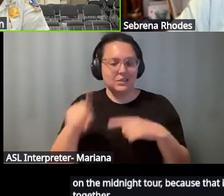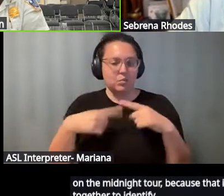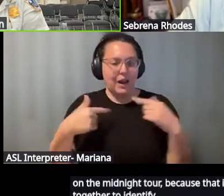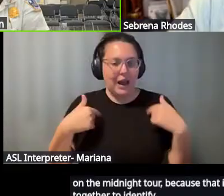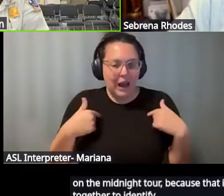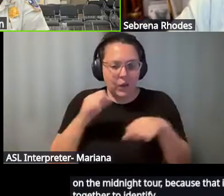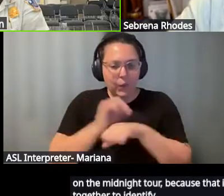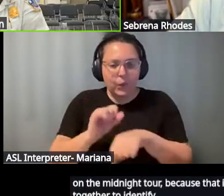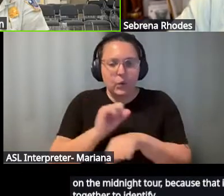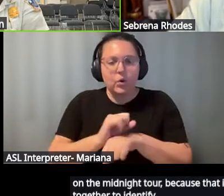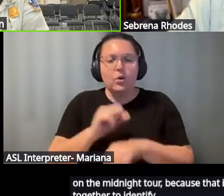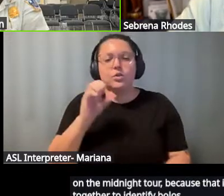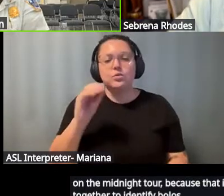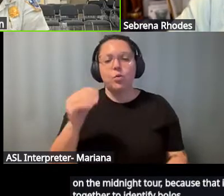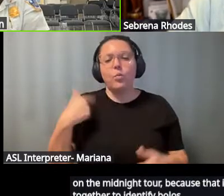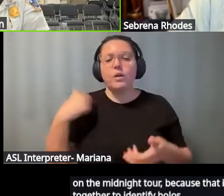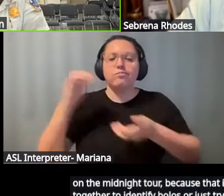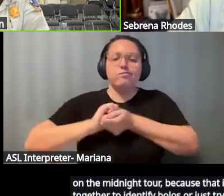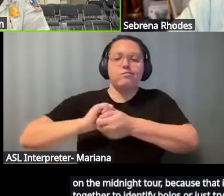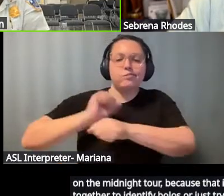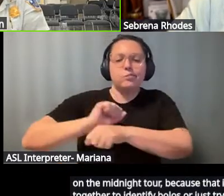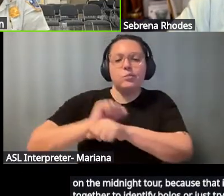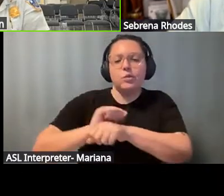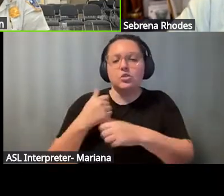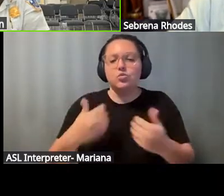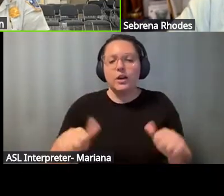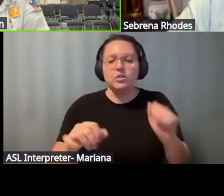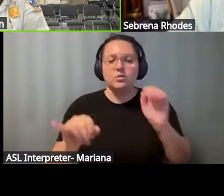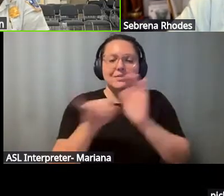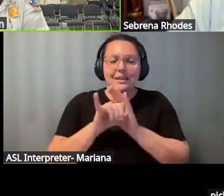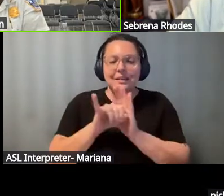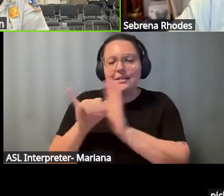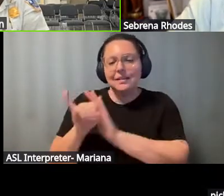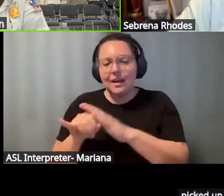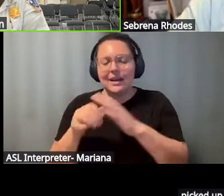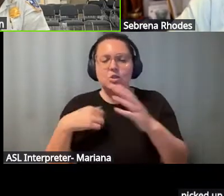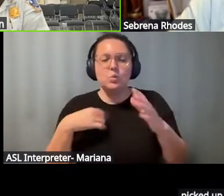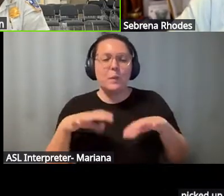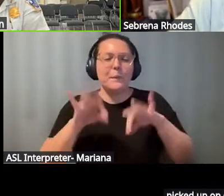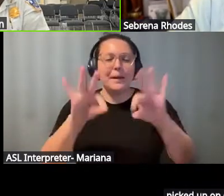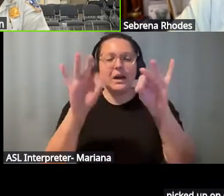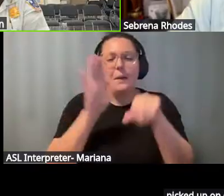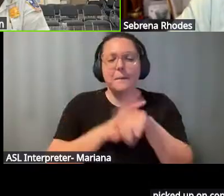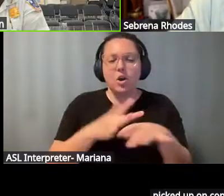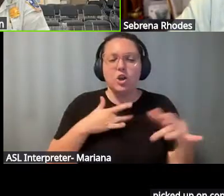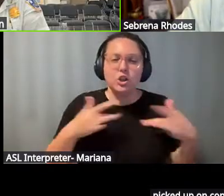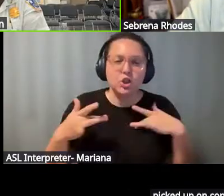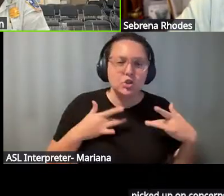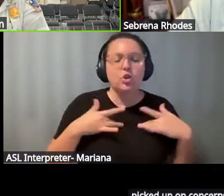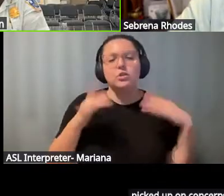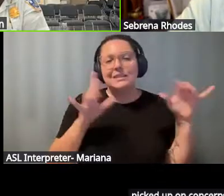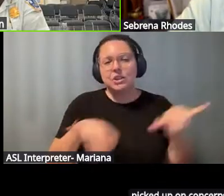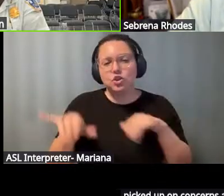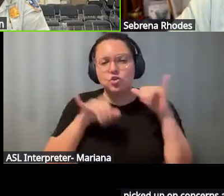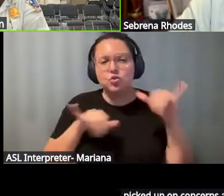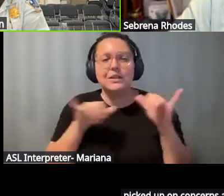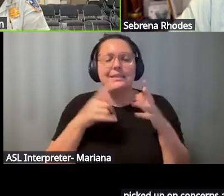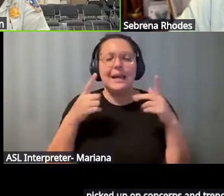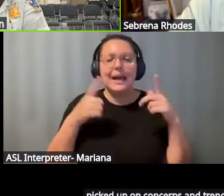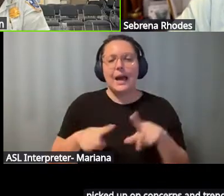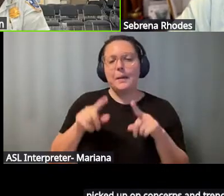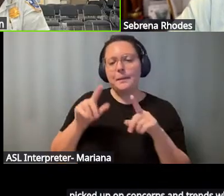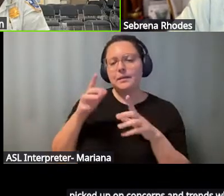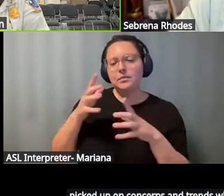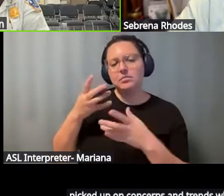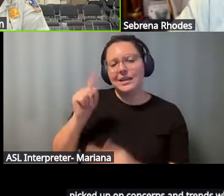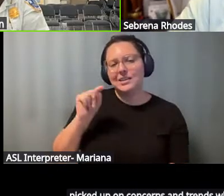identify bolos or just try to pick up on concerns and trends, which comes to the Trinidad box that we refer